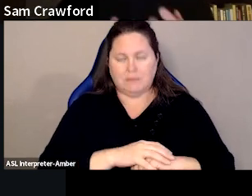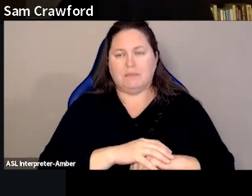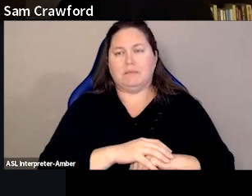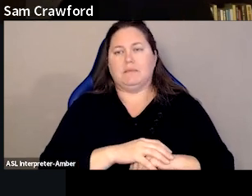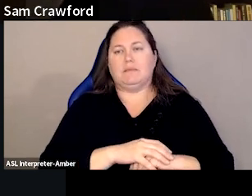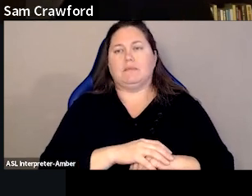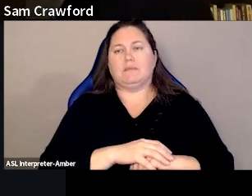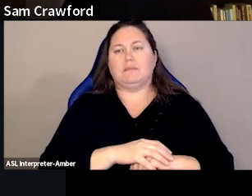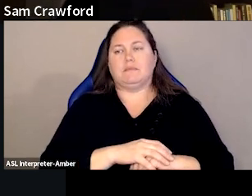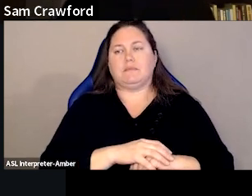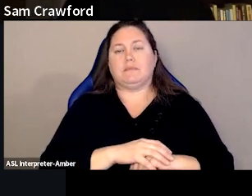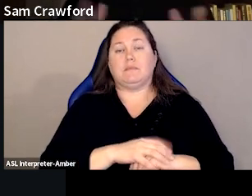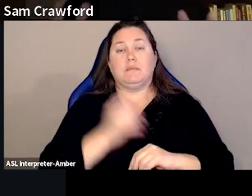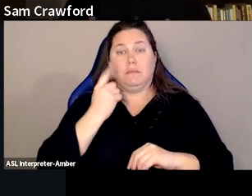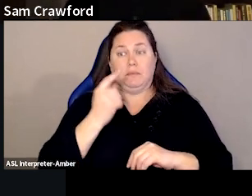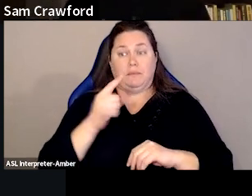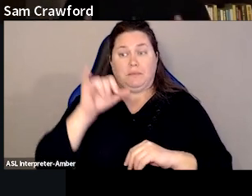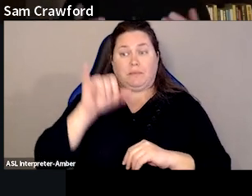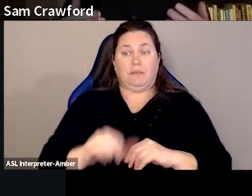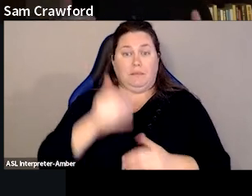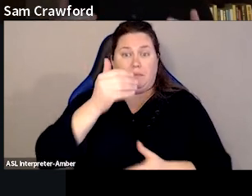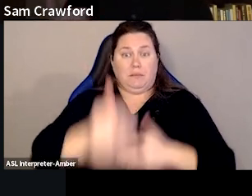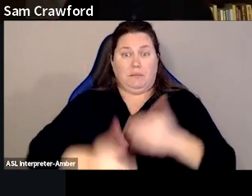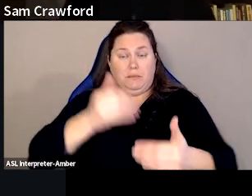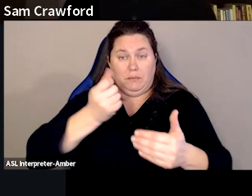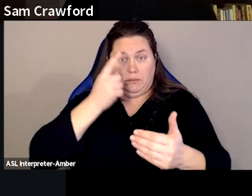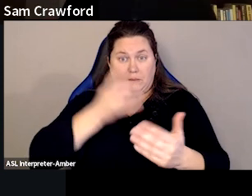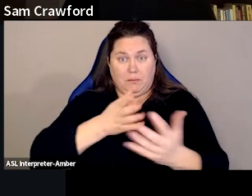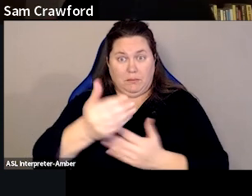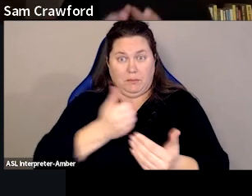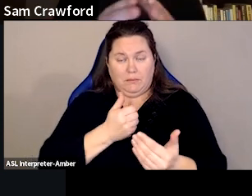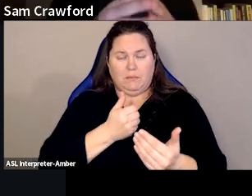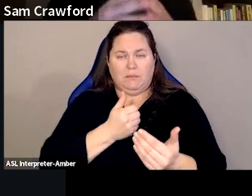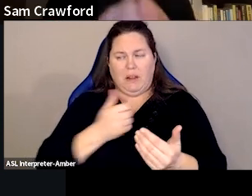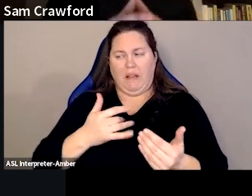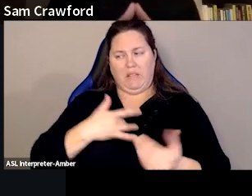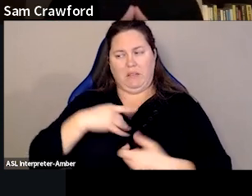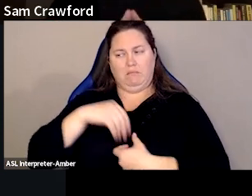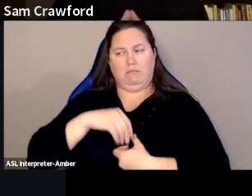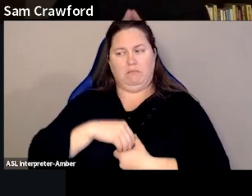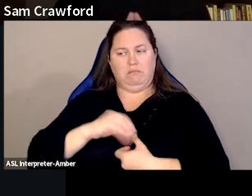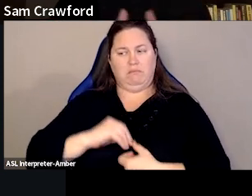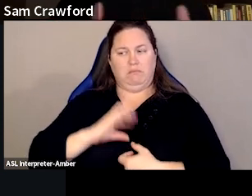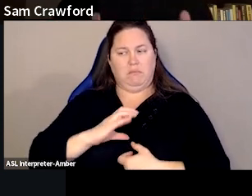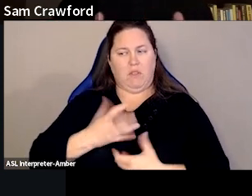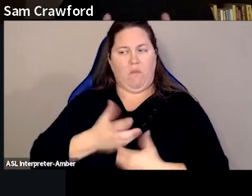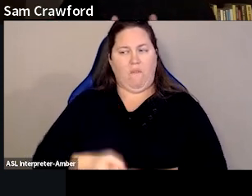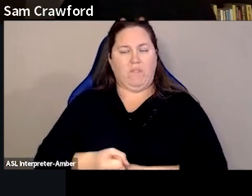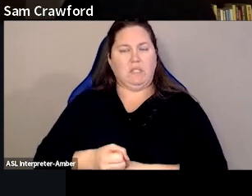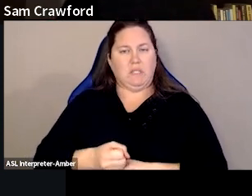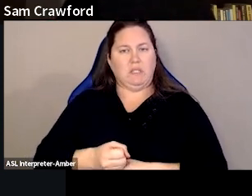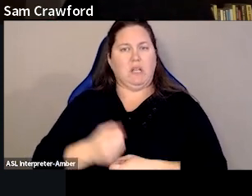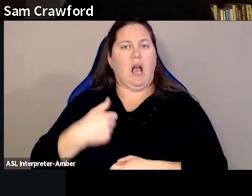being able to grasp the process a lot more, I think it gives you the confidence to have more valuable input into your